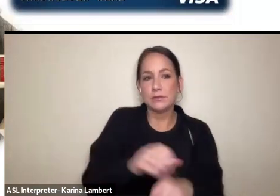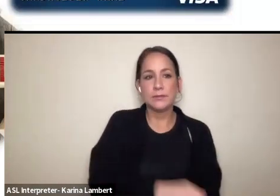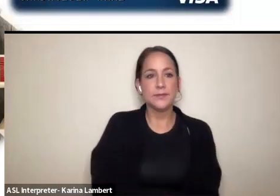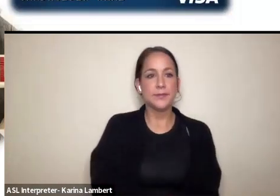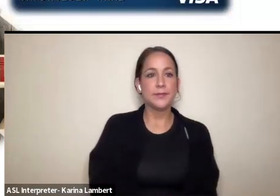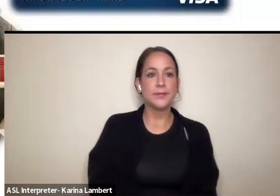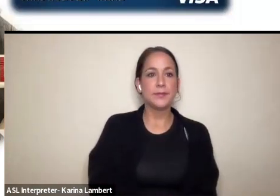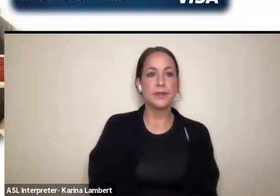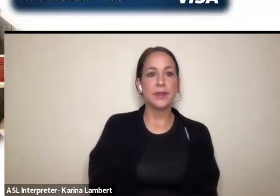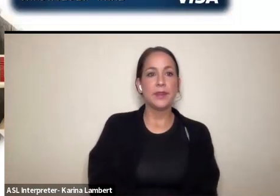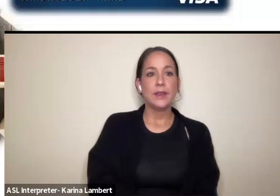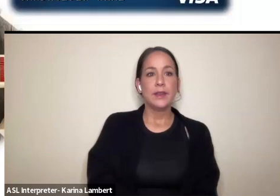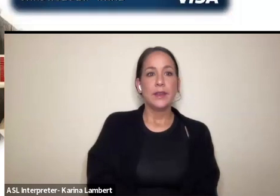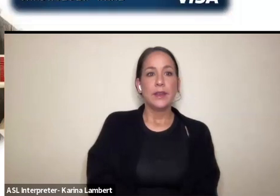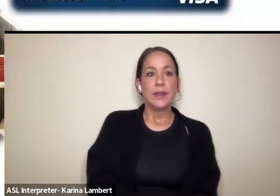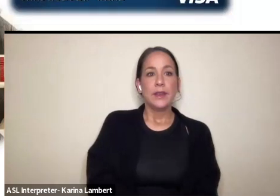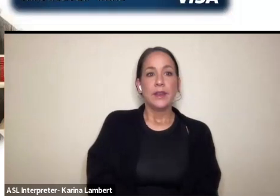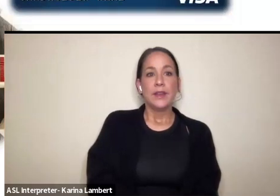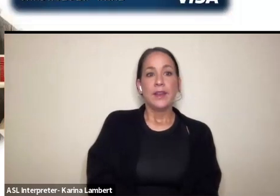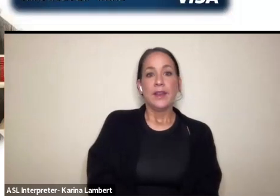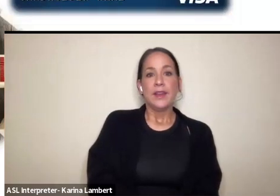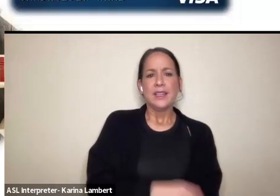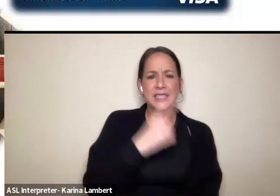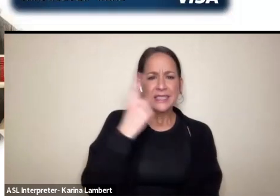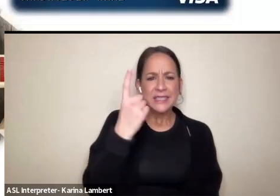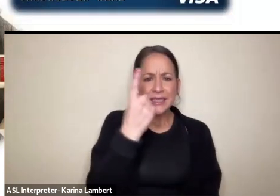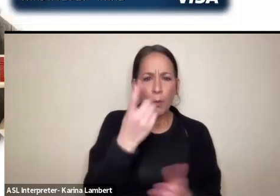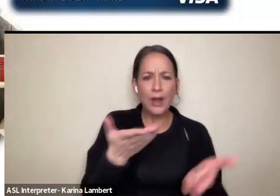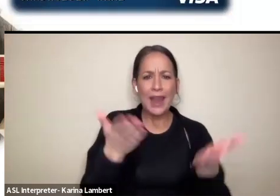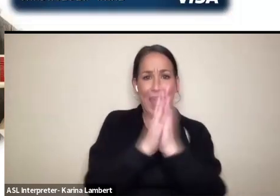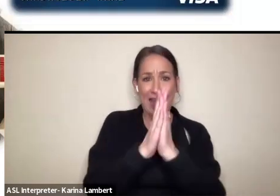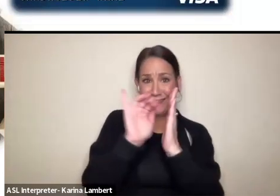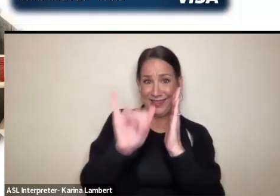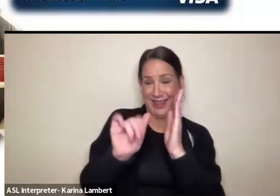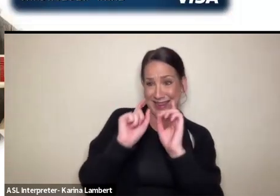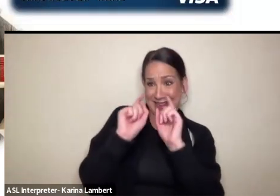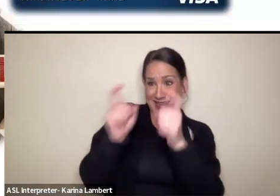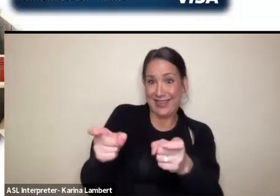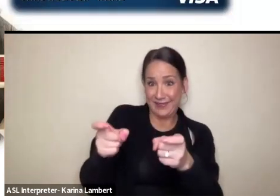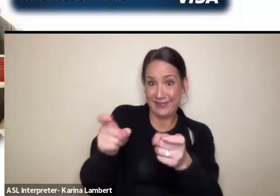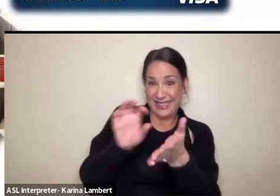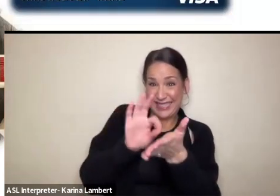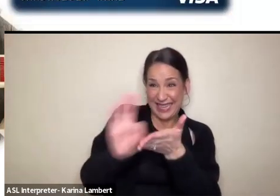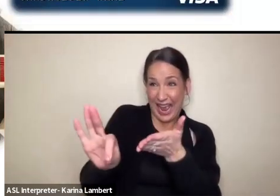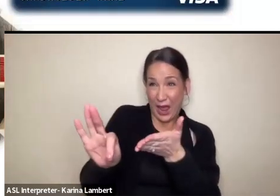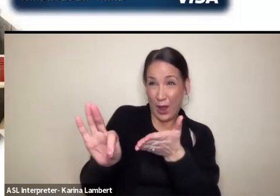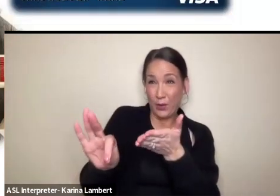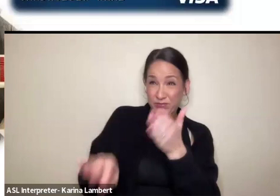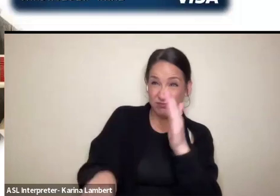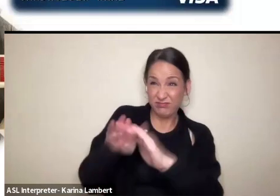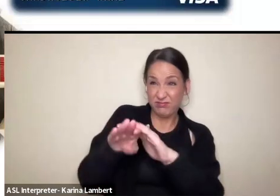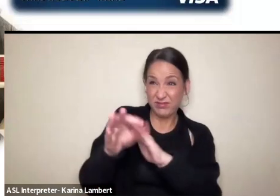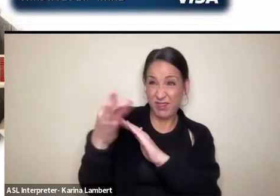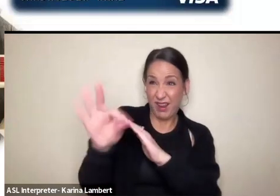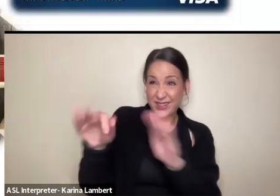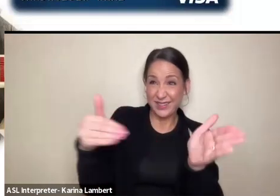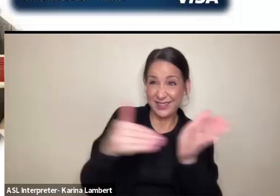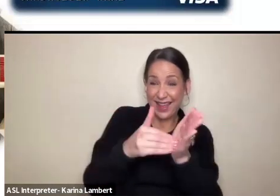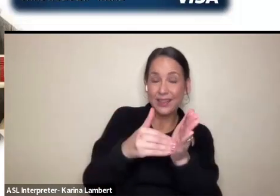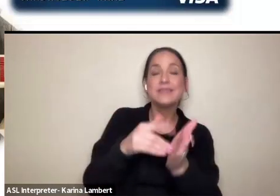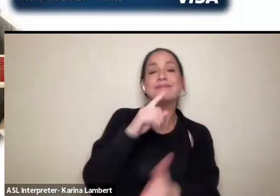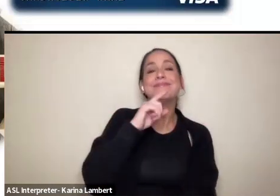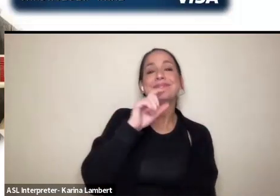So someone said, does the gift count towards that $19,000? And the answer is yes. So let's think of